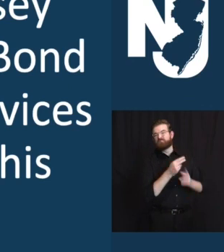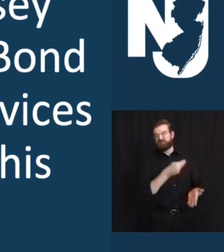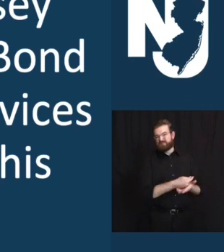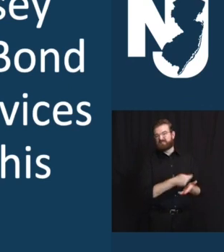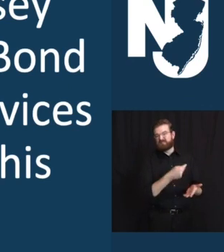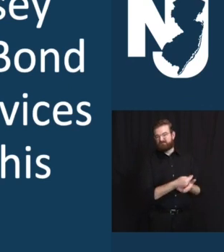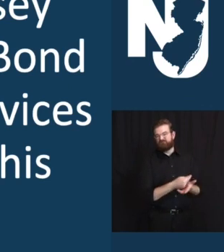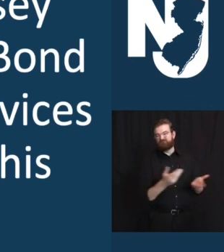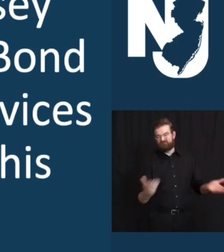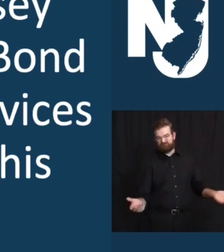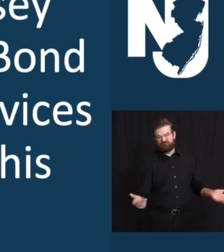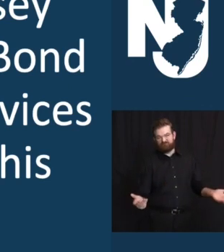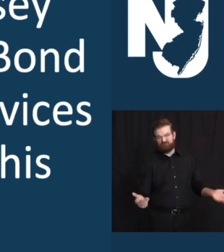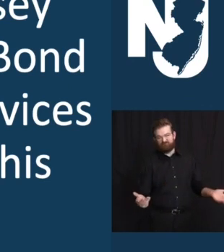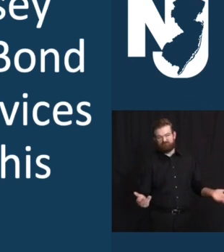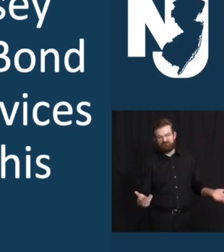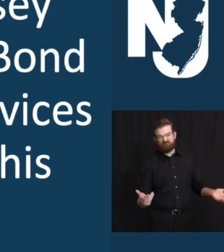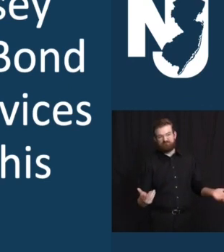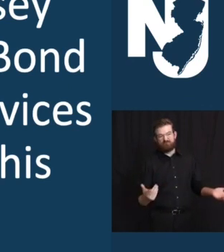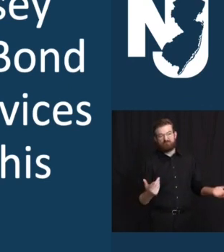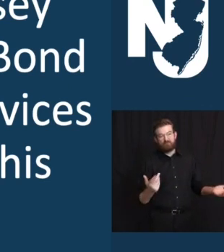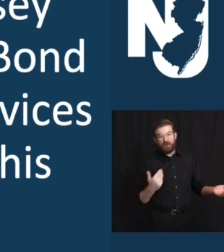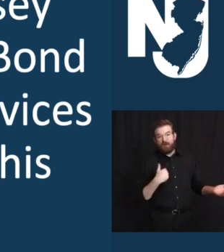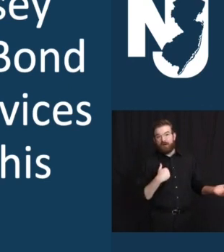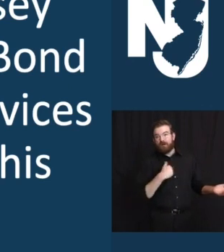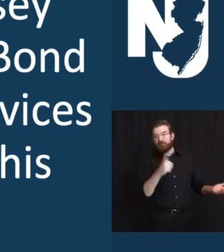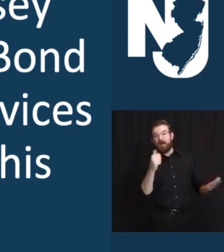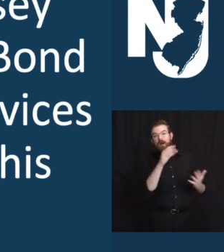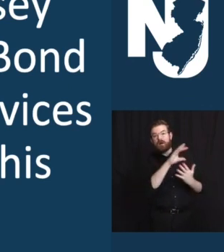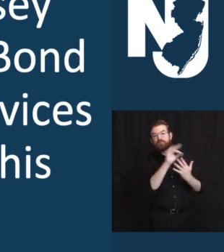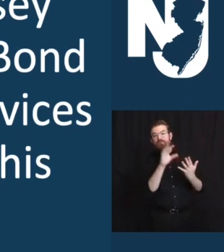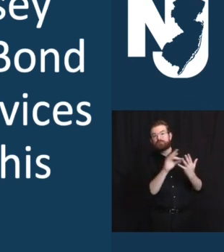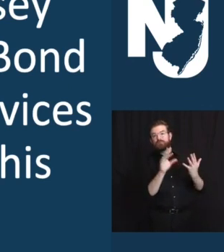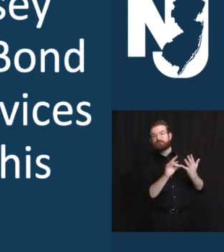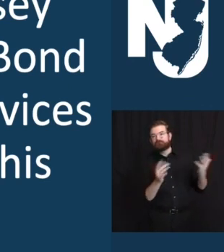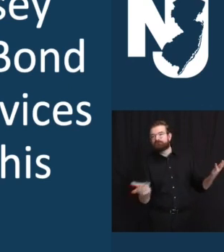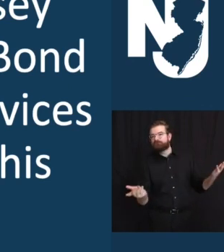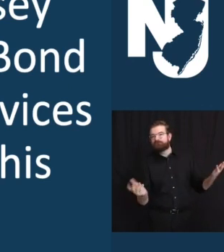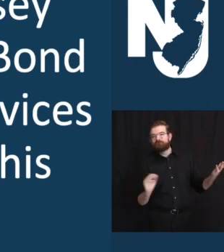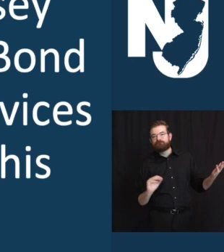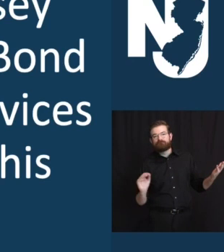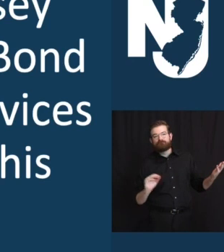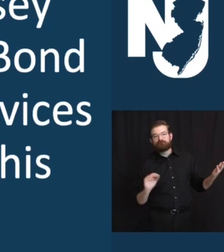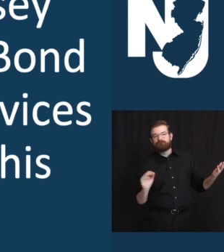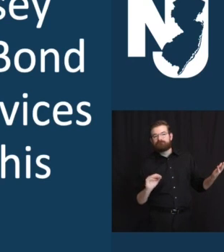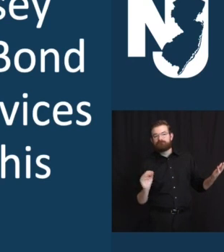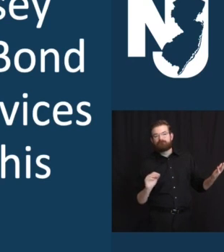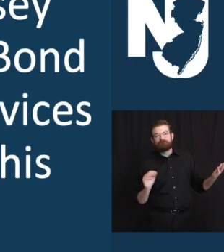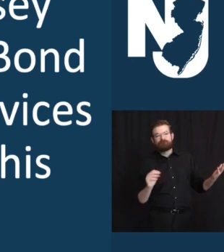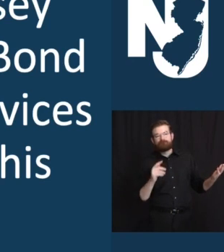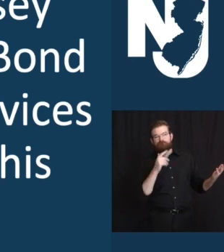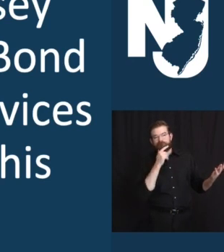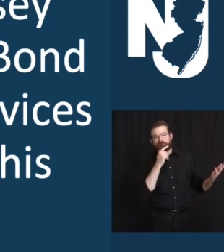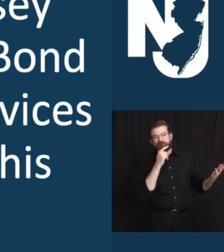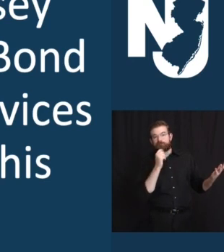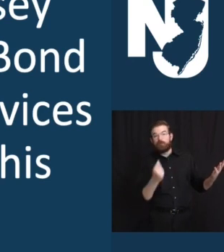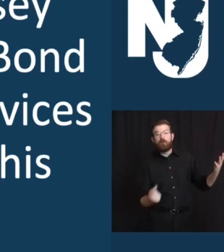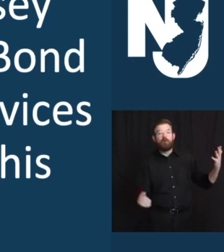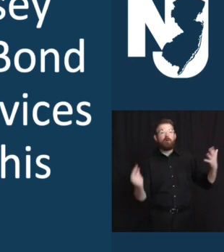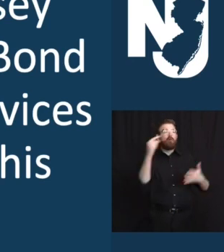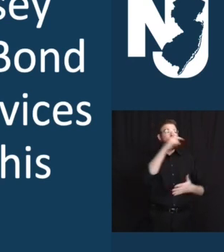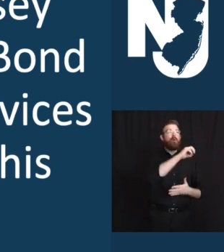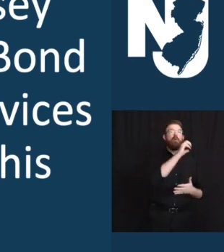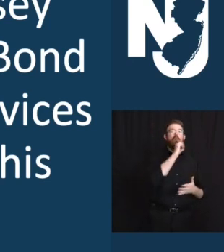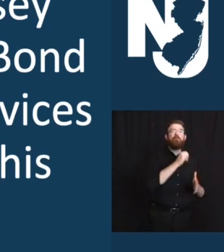forward. What we don't need is a return to the old way of doing things. We need flexibility